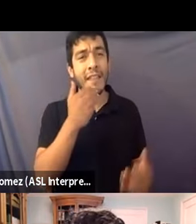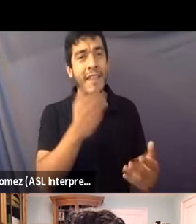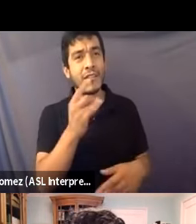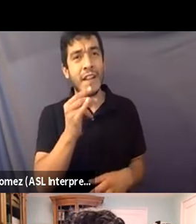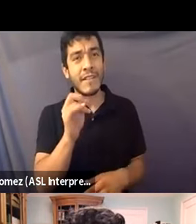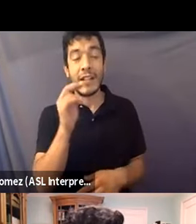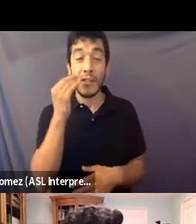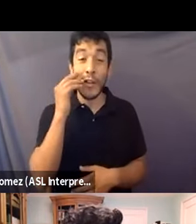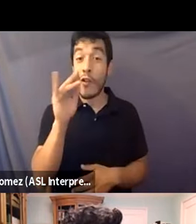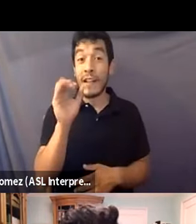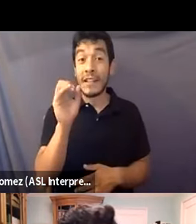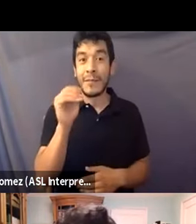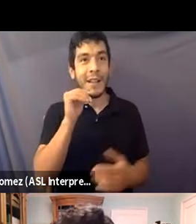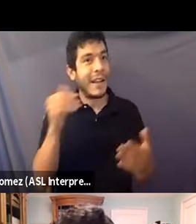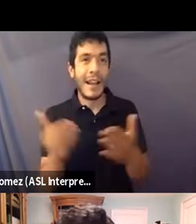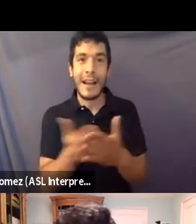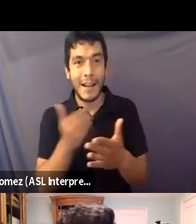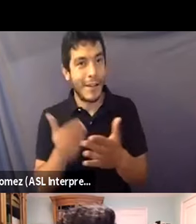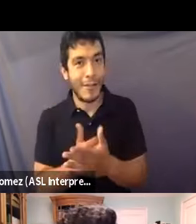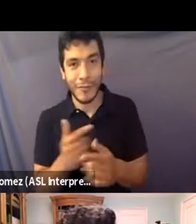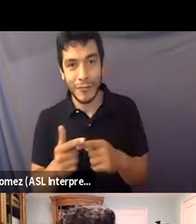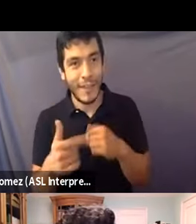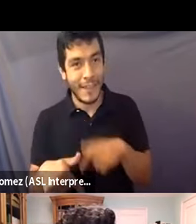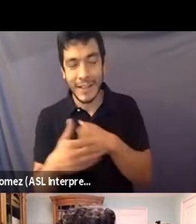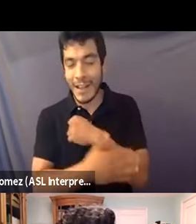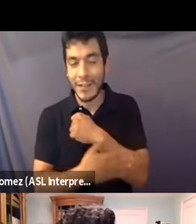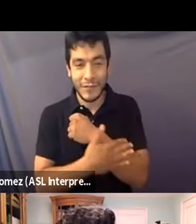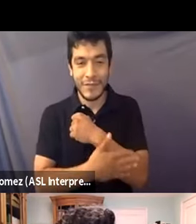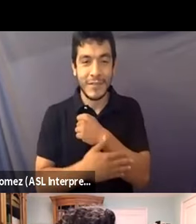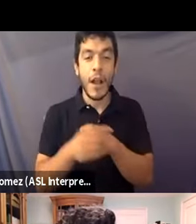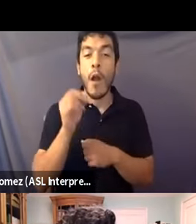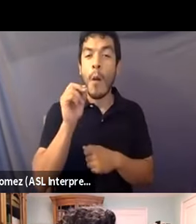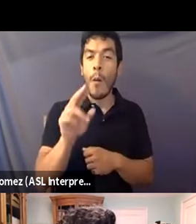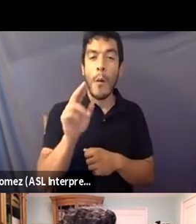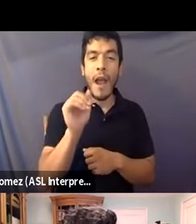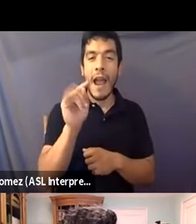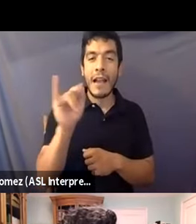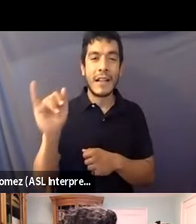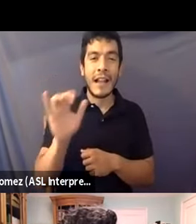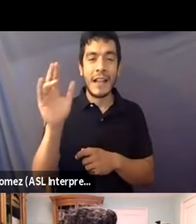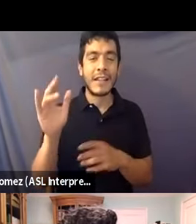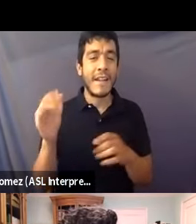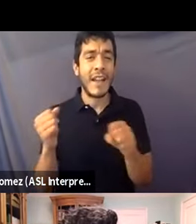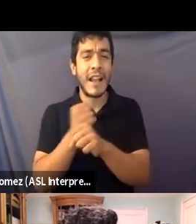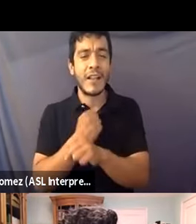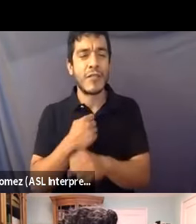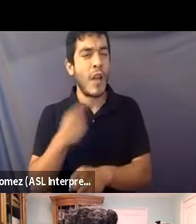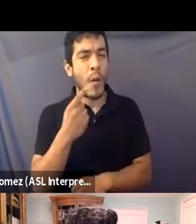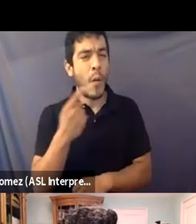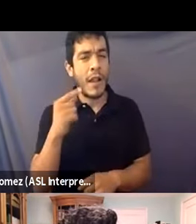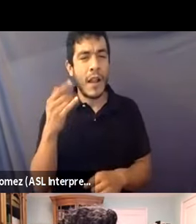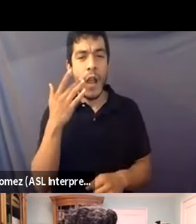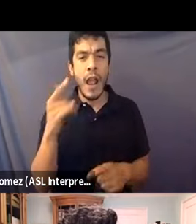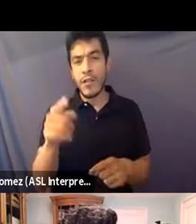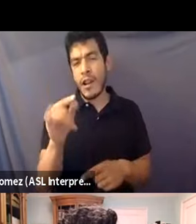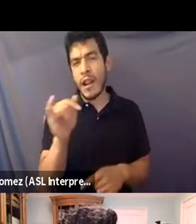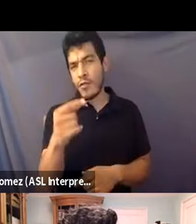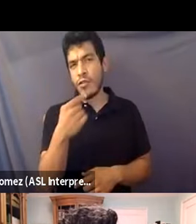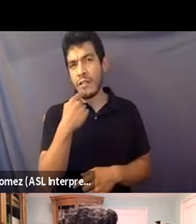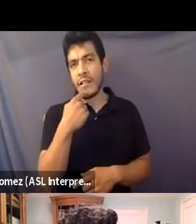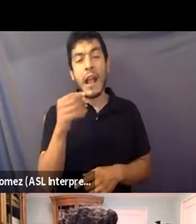this country, nor is anti Asian violence. And so I'm wondering, at just as you said, and you've